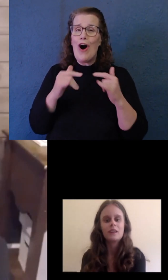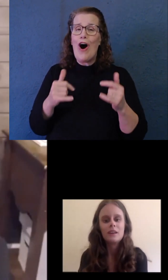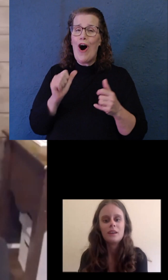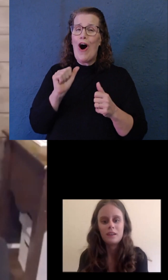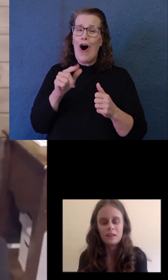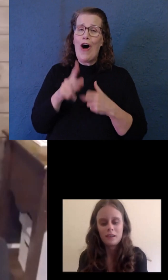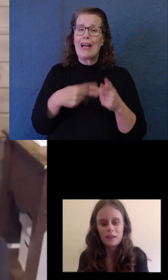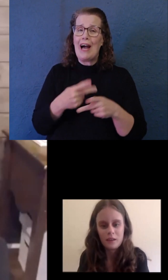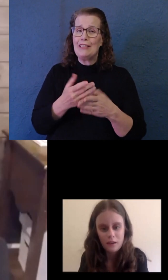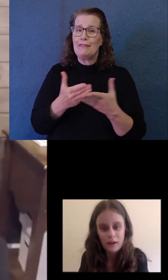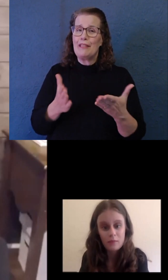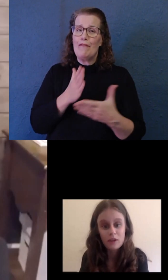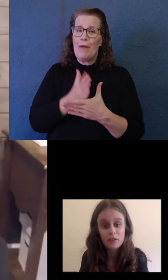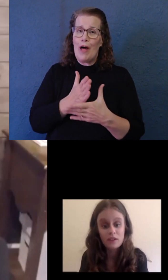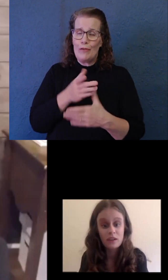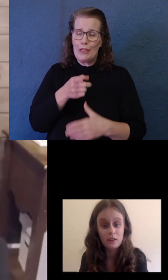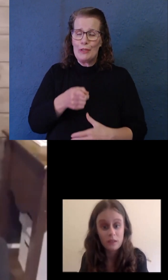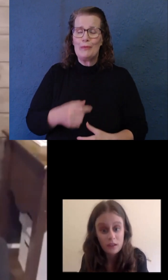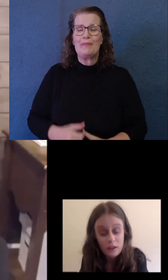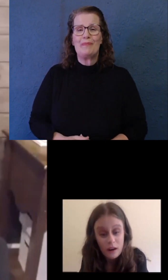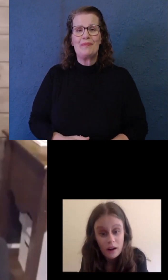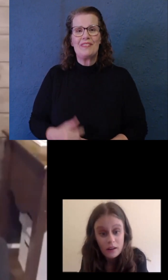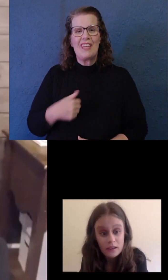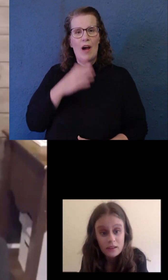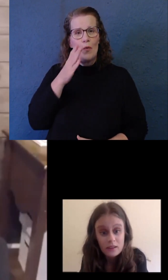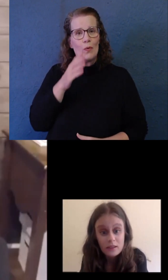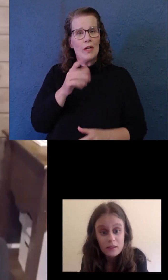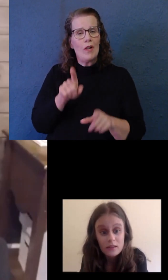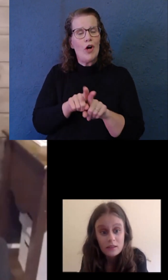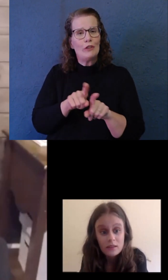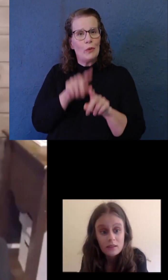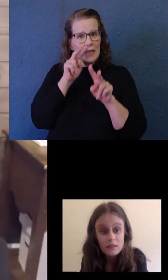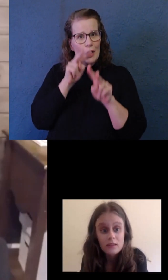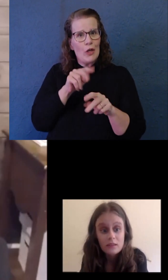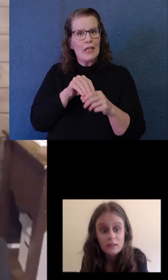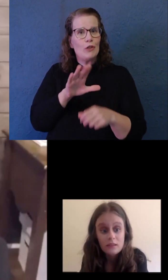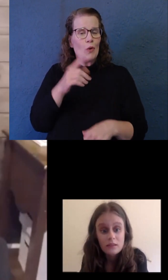you. All right. I'm going to also take a look in your eyes.